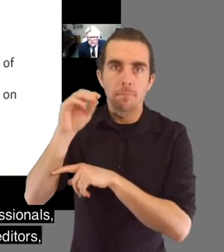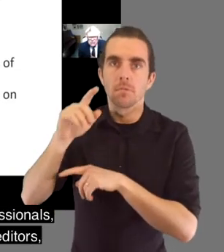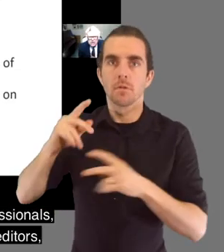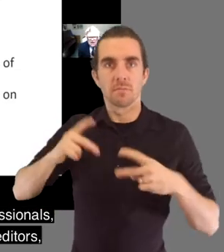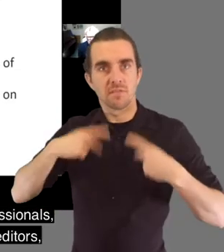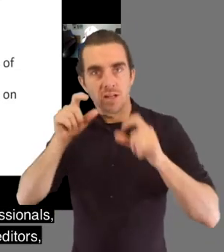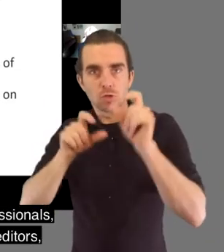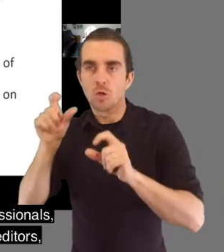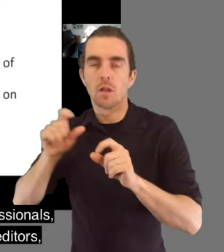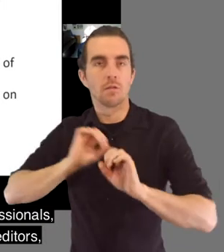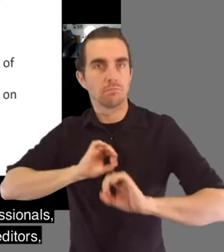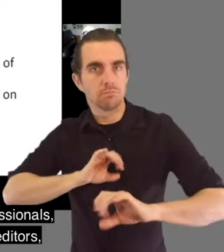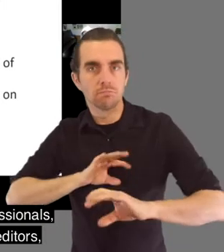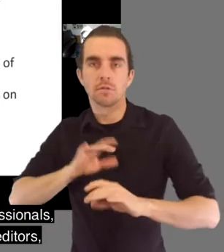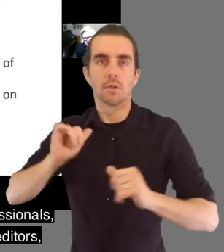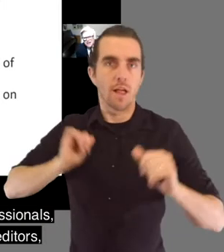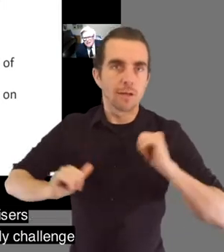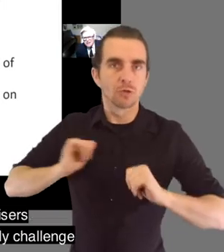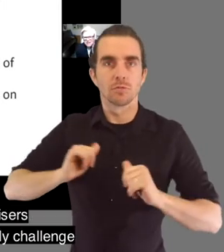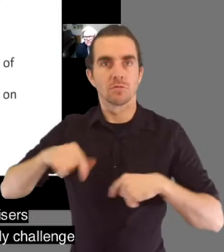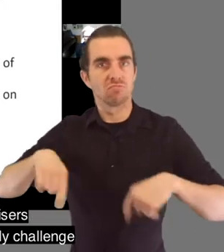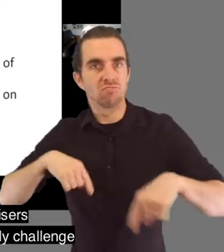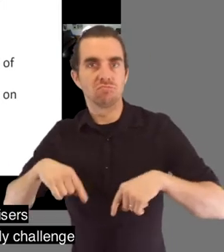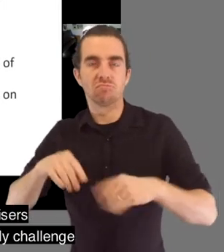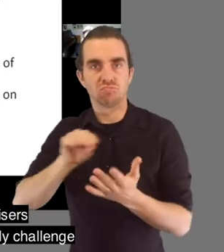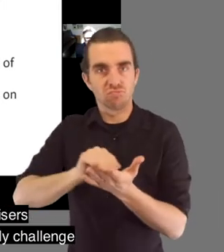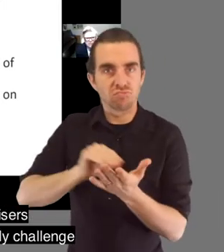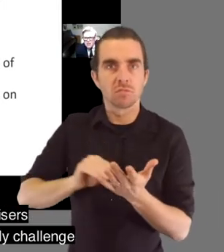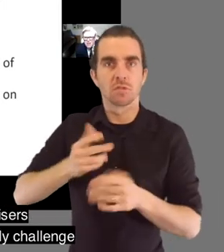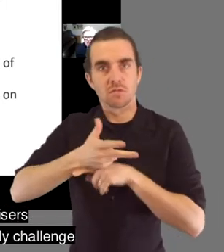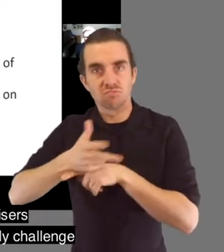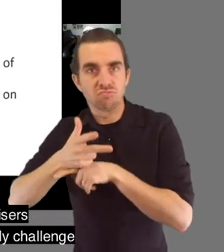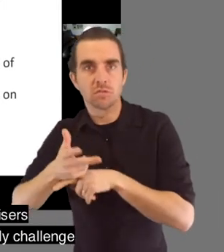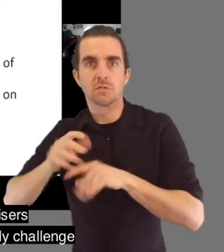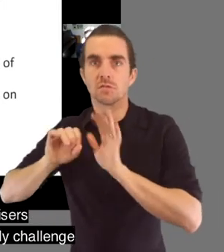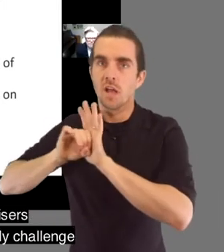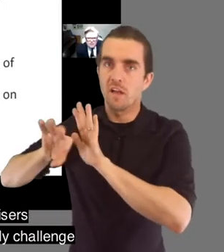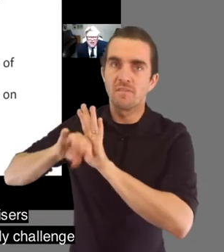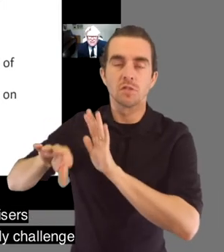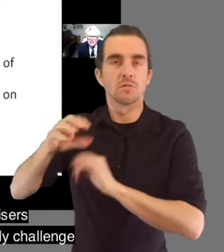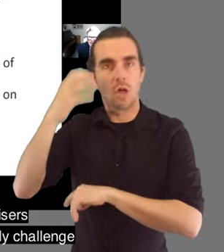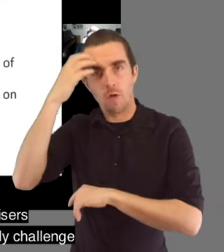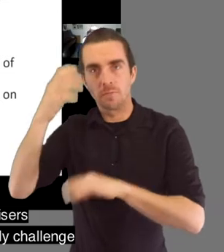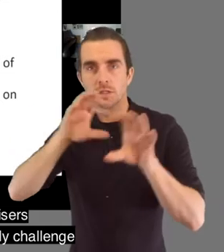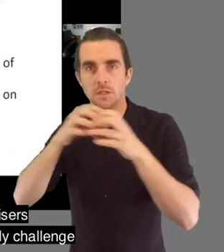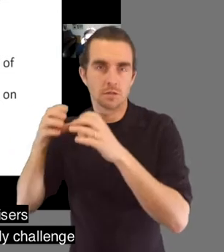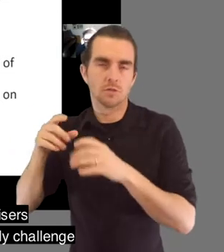presenters, actors, directors, editors, script writers, producers, advertisers, and government departments to not